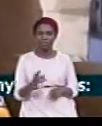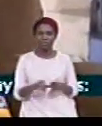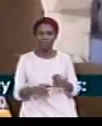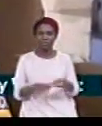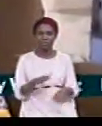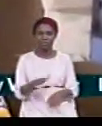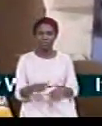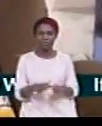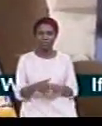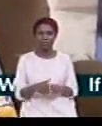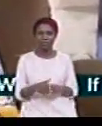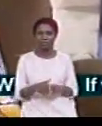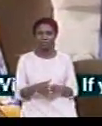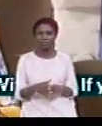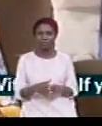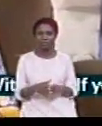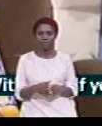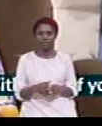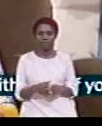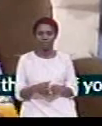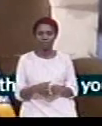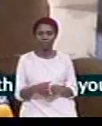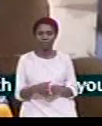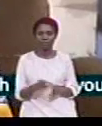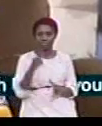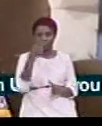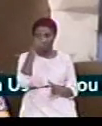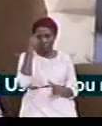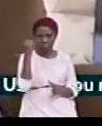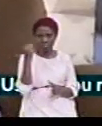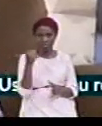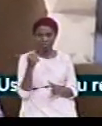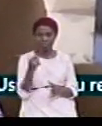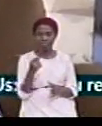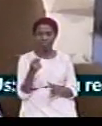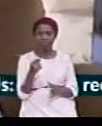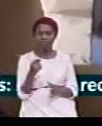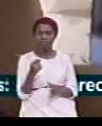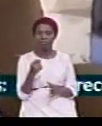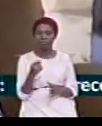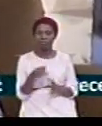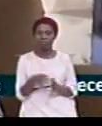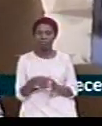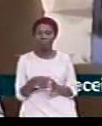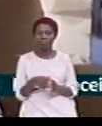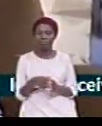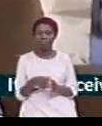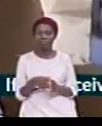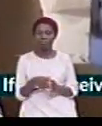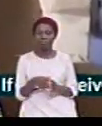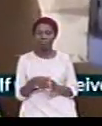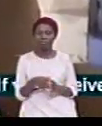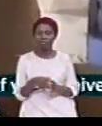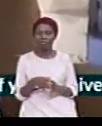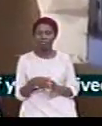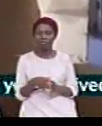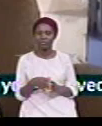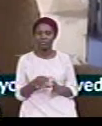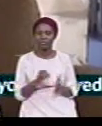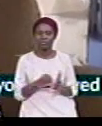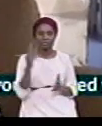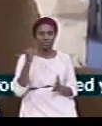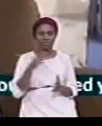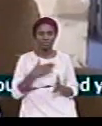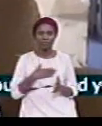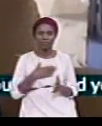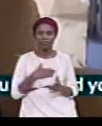walking out to greet them, because he was one of my colleagues in the office when